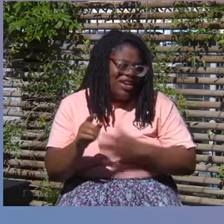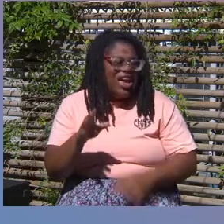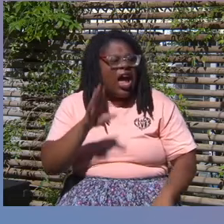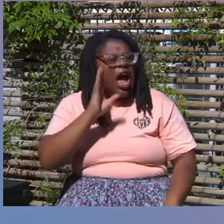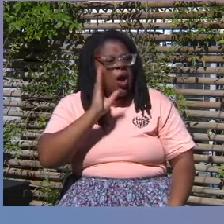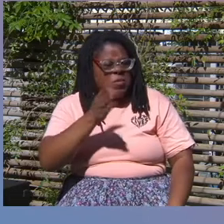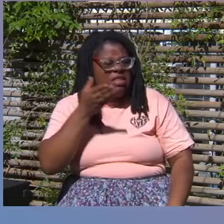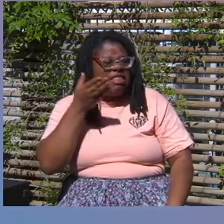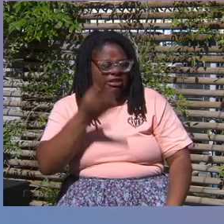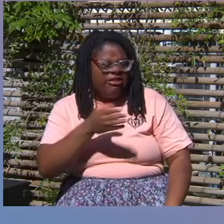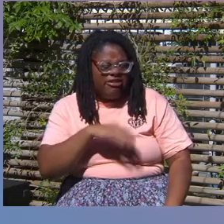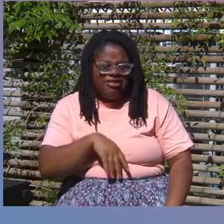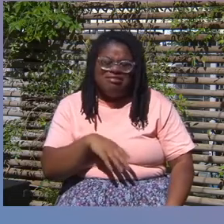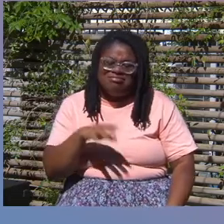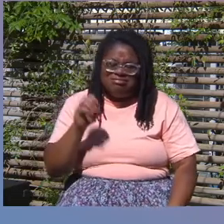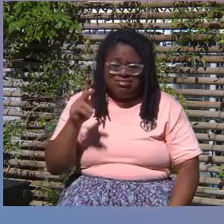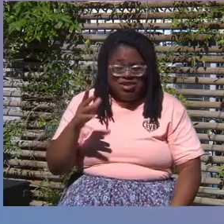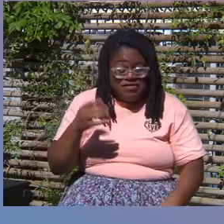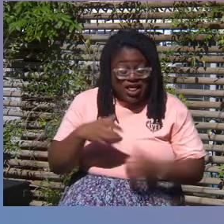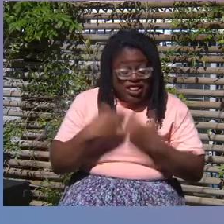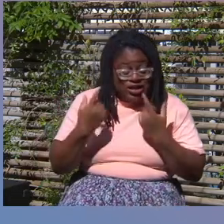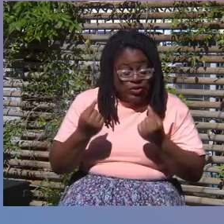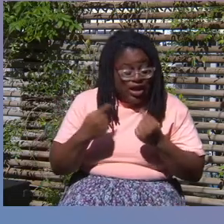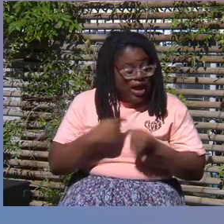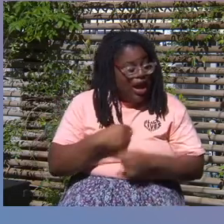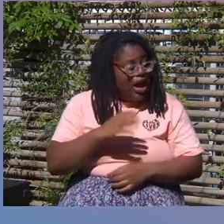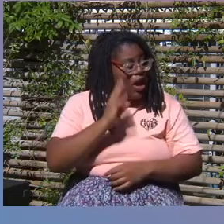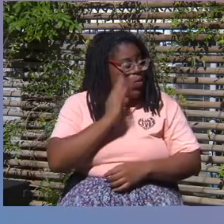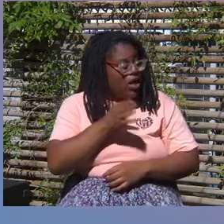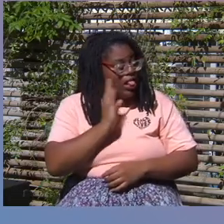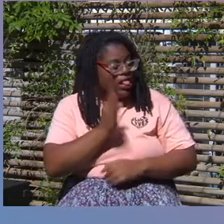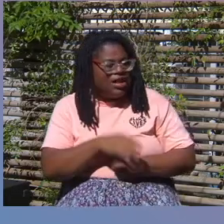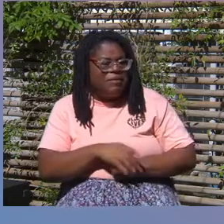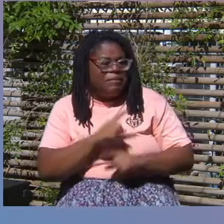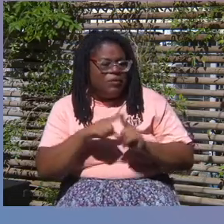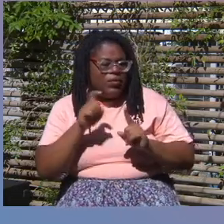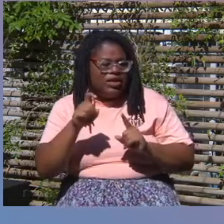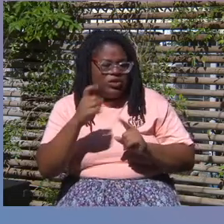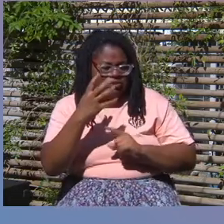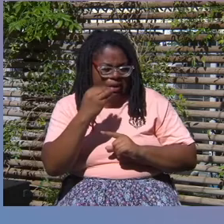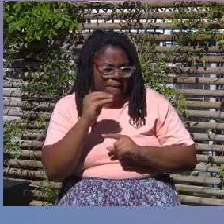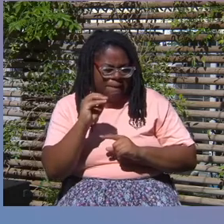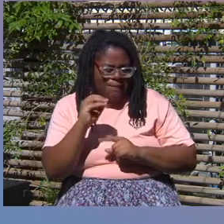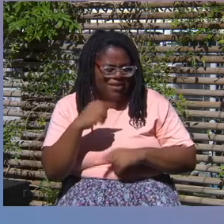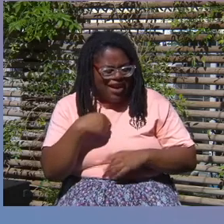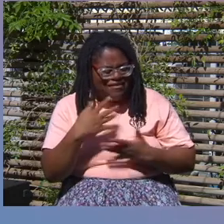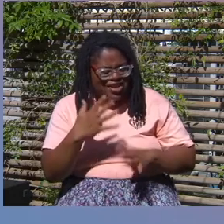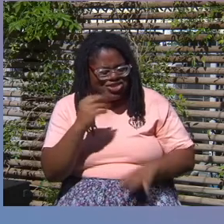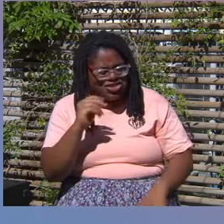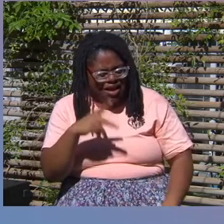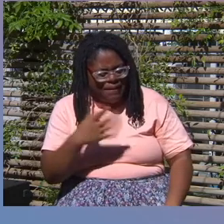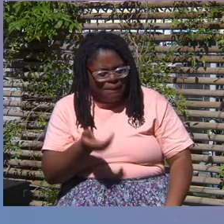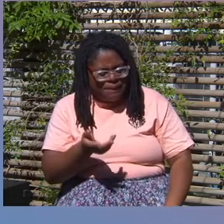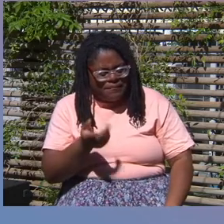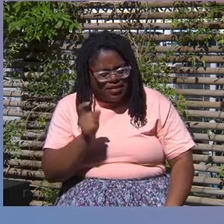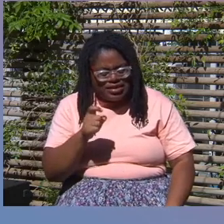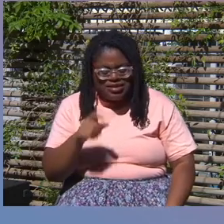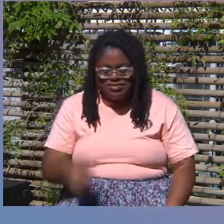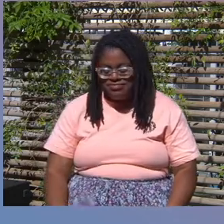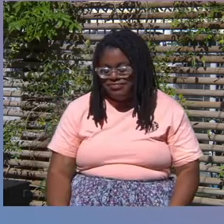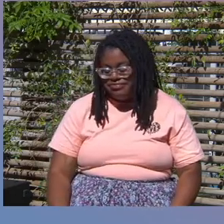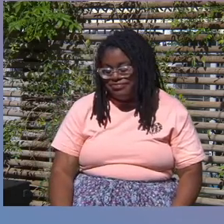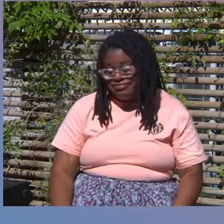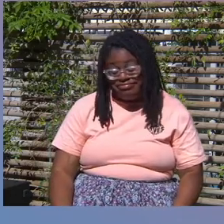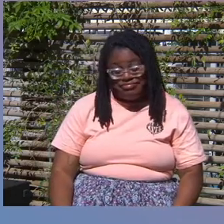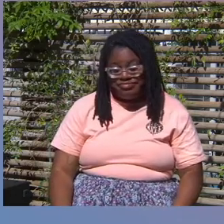there for it, because I know you got a lot to do. I'm going to do it. But we need you to take a nap sometimes. I need to take a nap. I really do. And